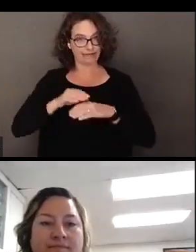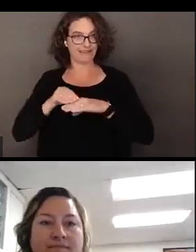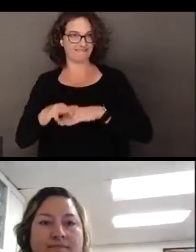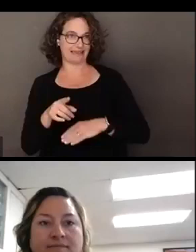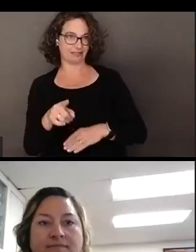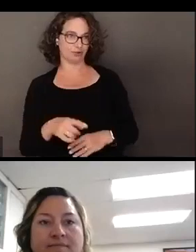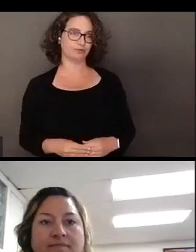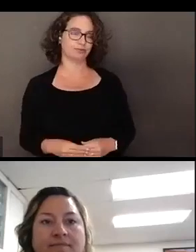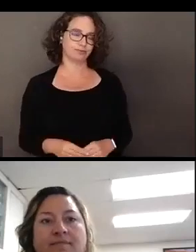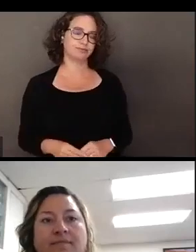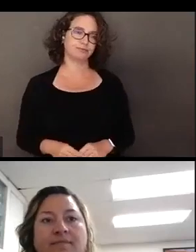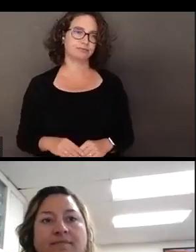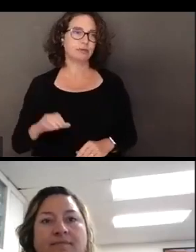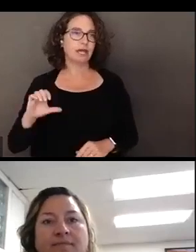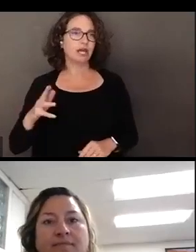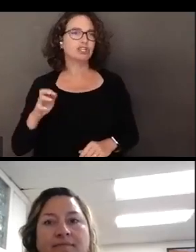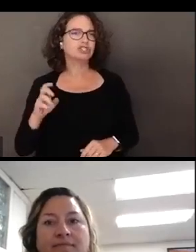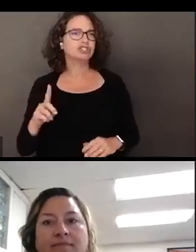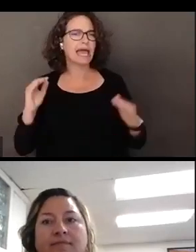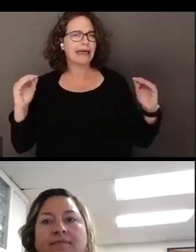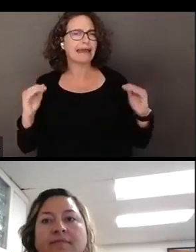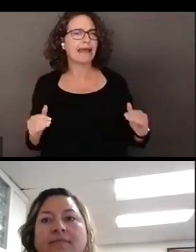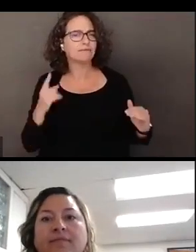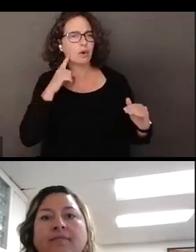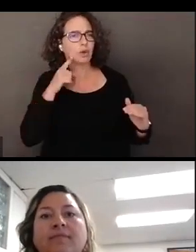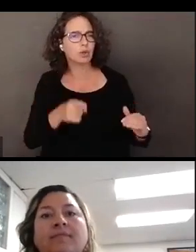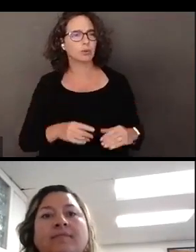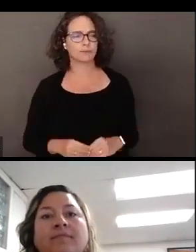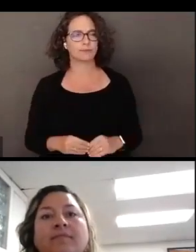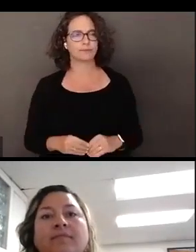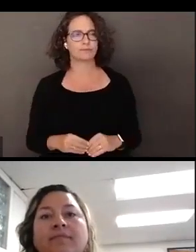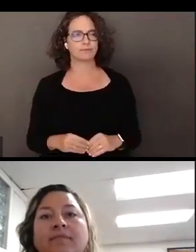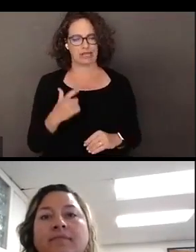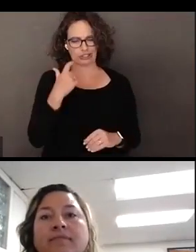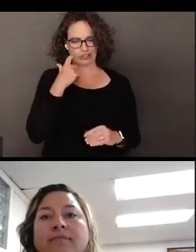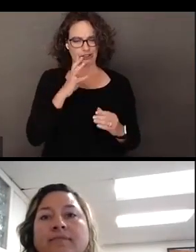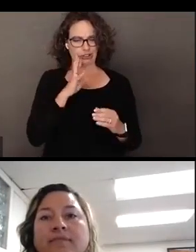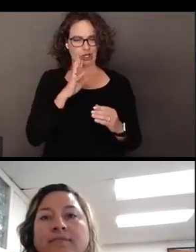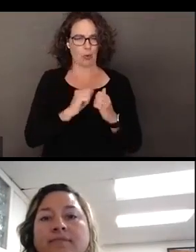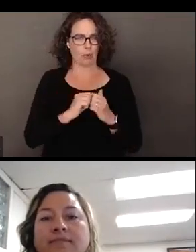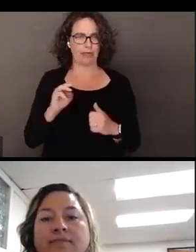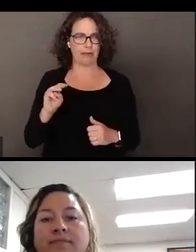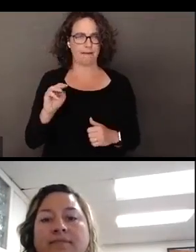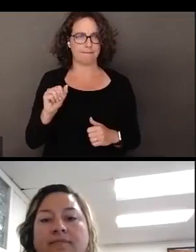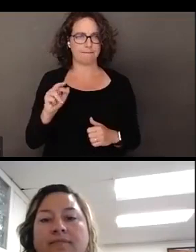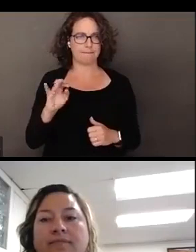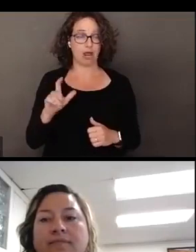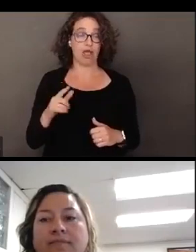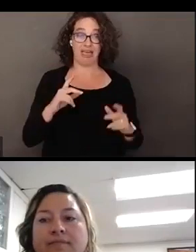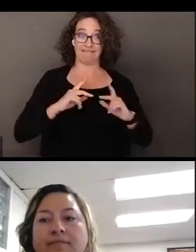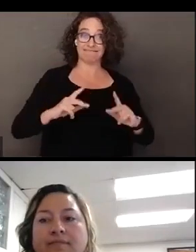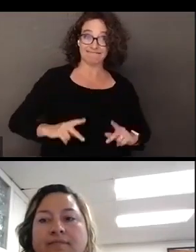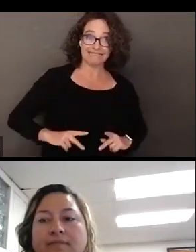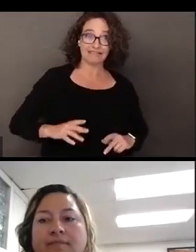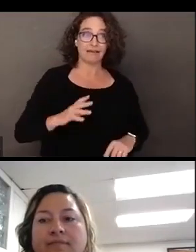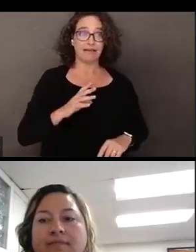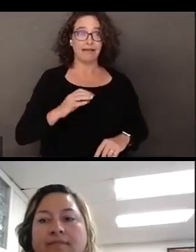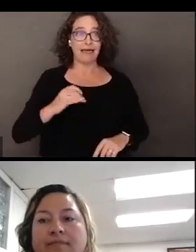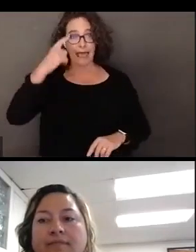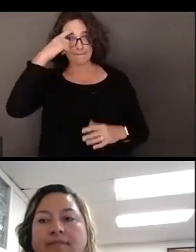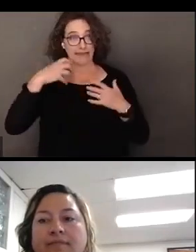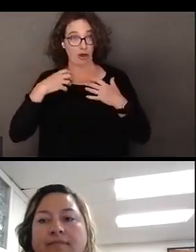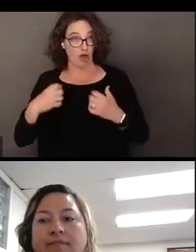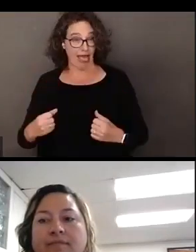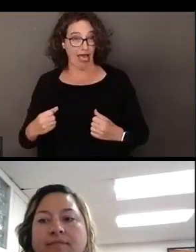So Chad, my next question is for you. Well, you know, as we just talked with Mariel, those physical and mental health aspects